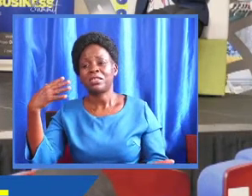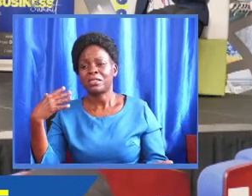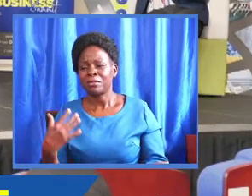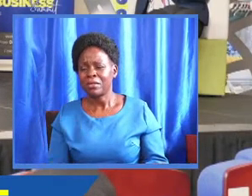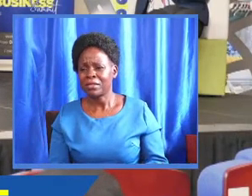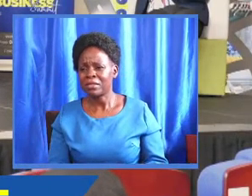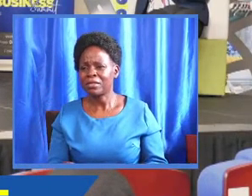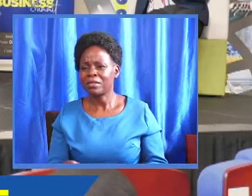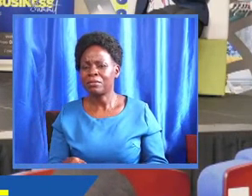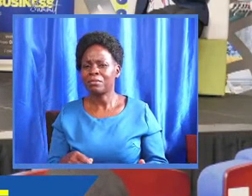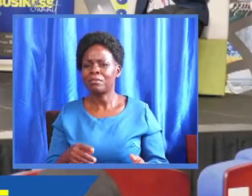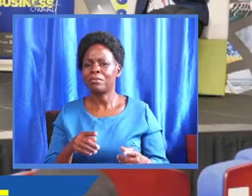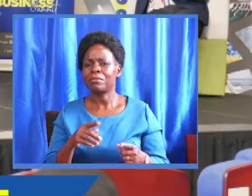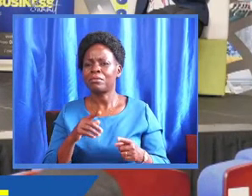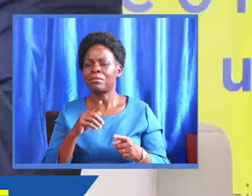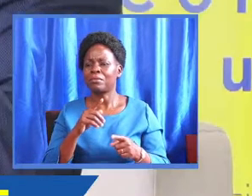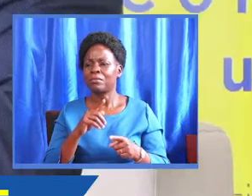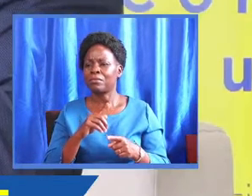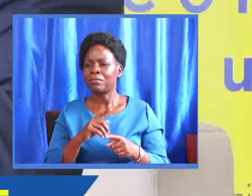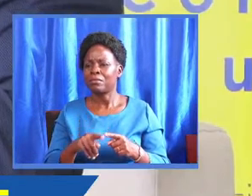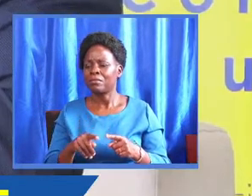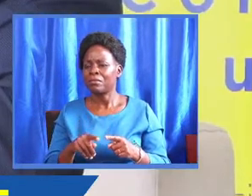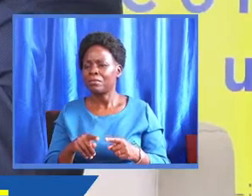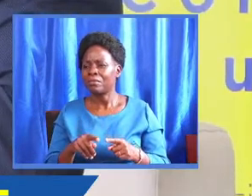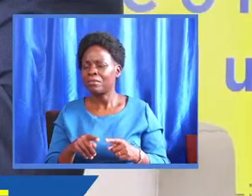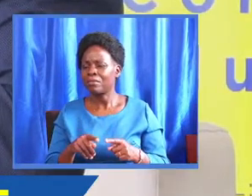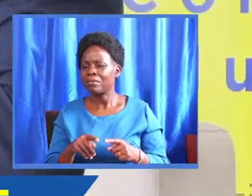is among low-developed countries?